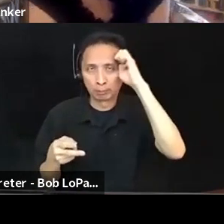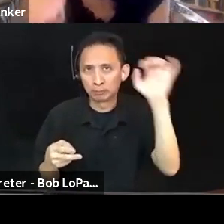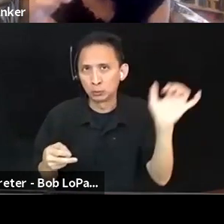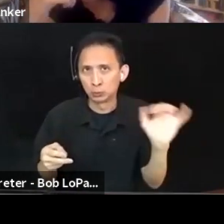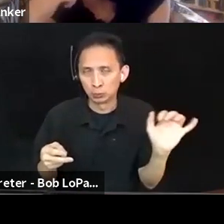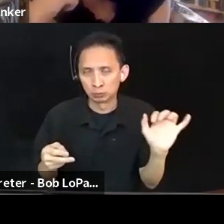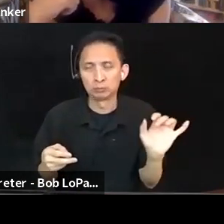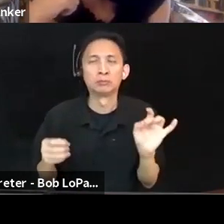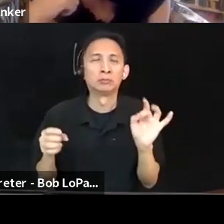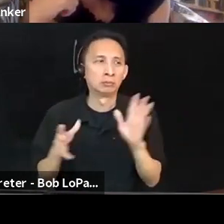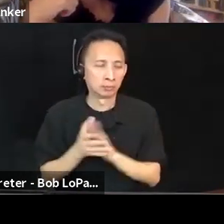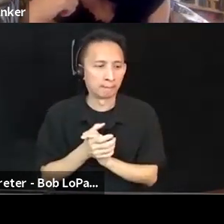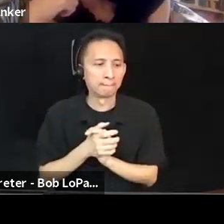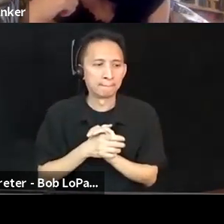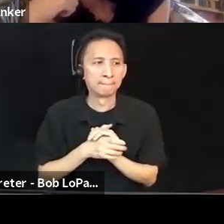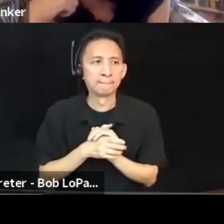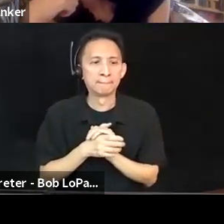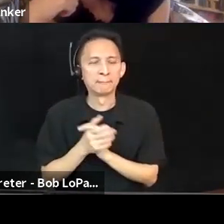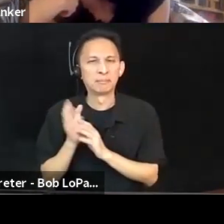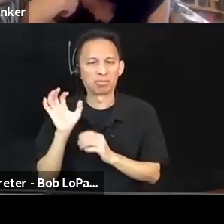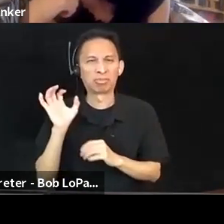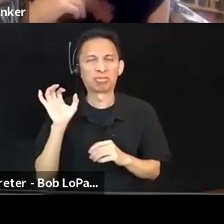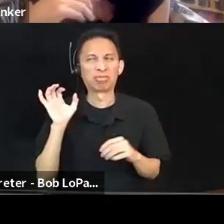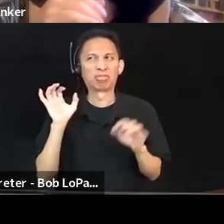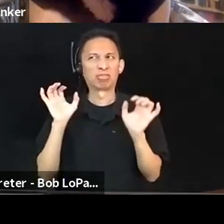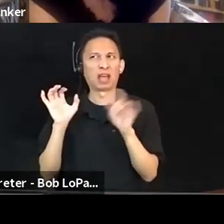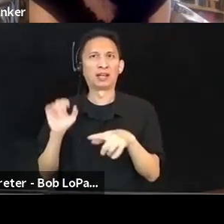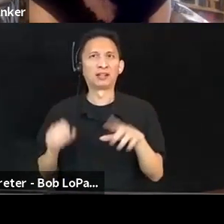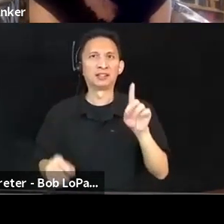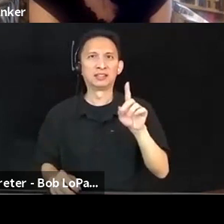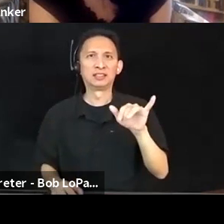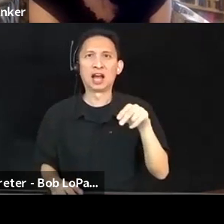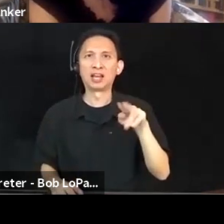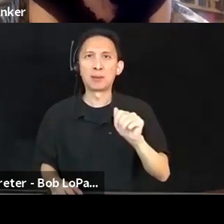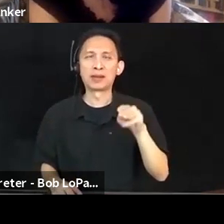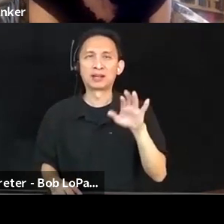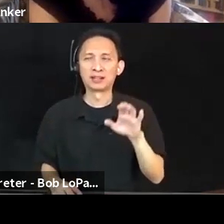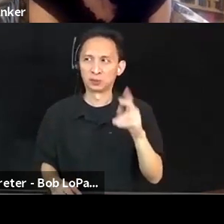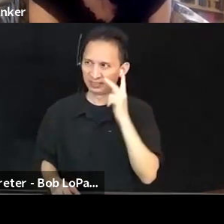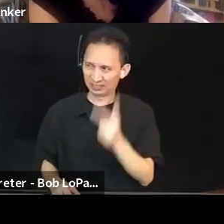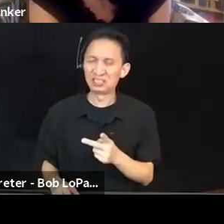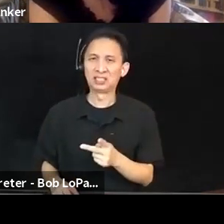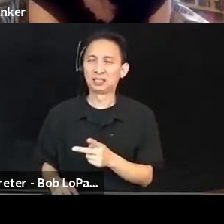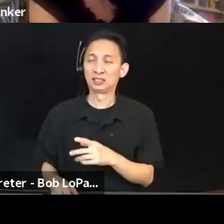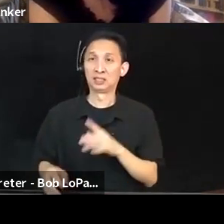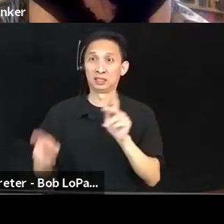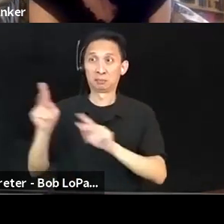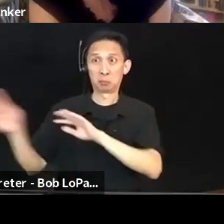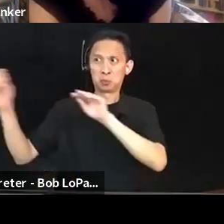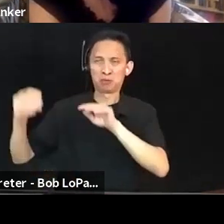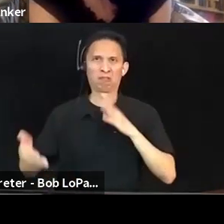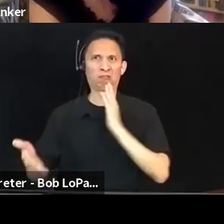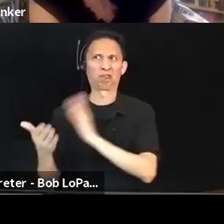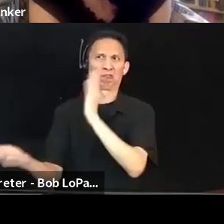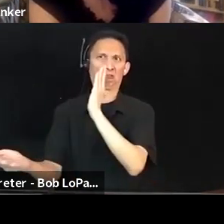And has taken on a dynamic in almost every place that you can point to in a sense, so